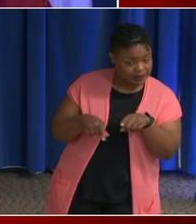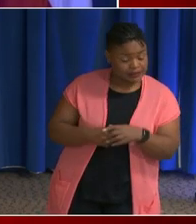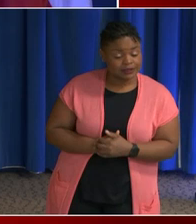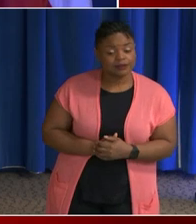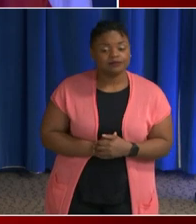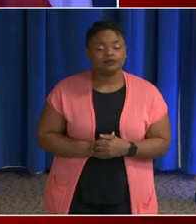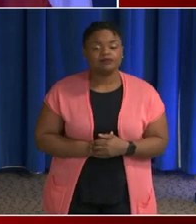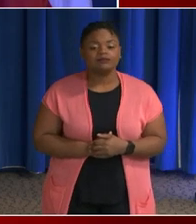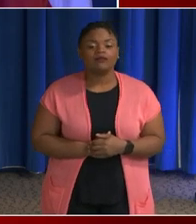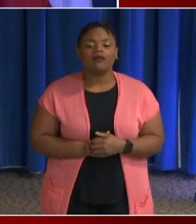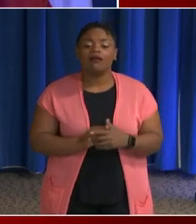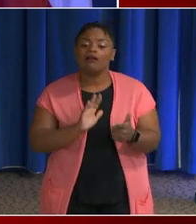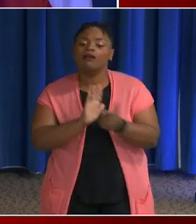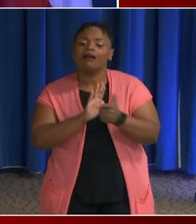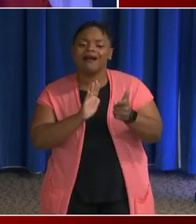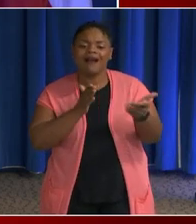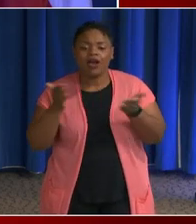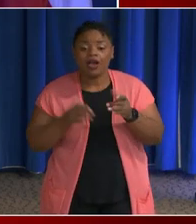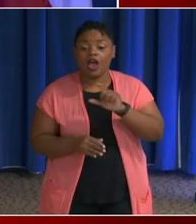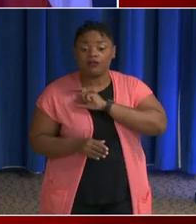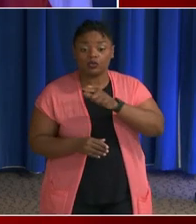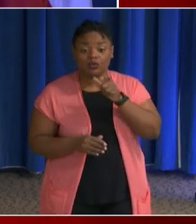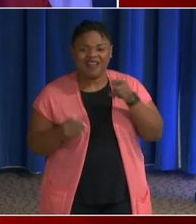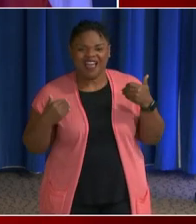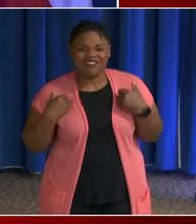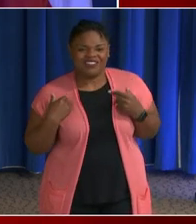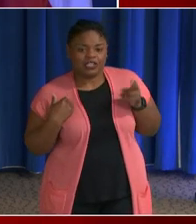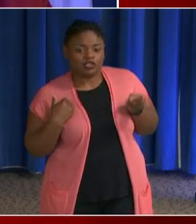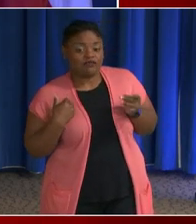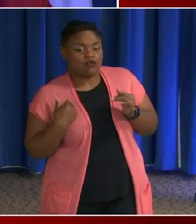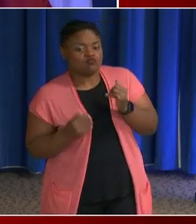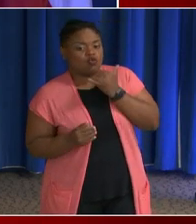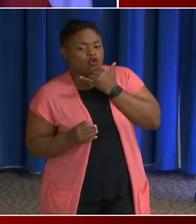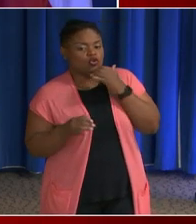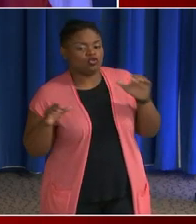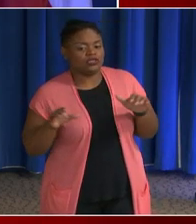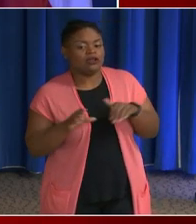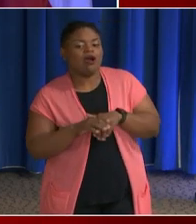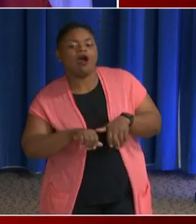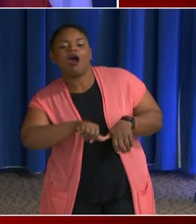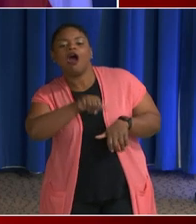prohibiting the hiring of officers who have a history of misconduct in other jurisdictions,